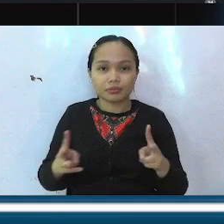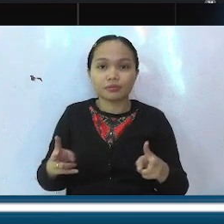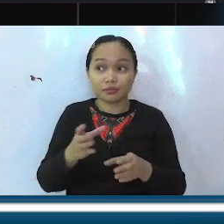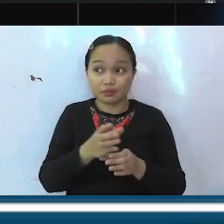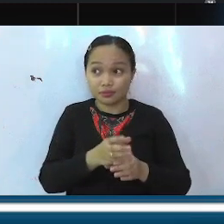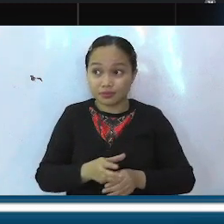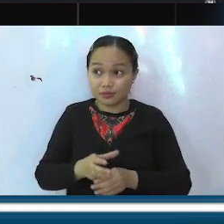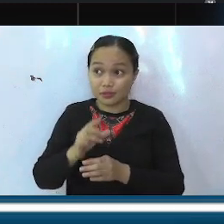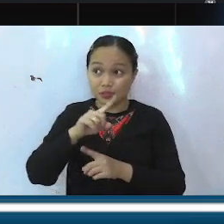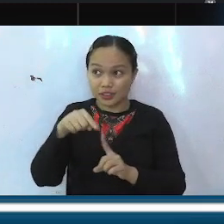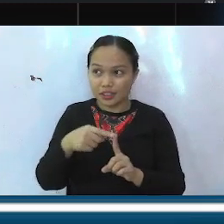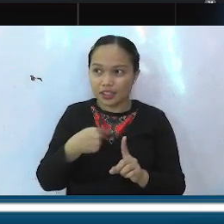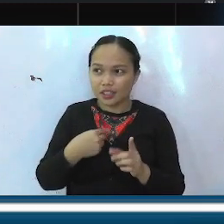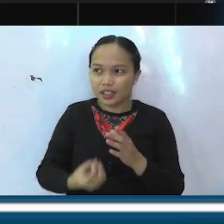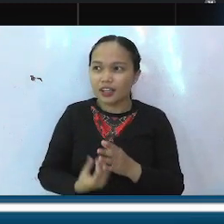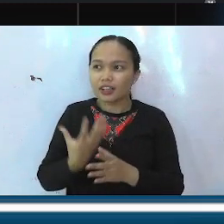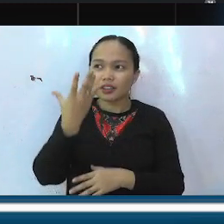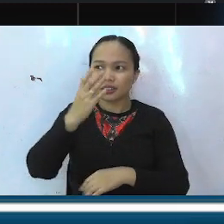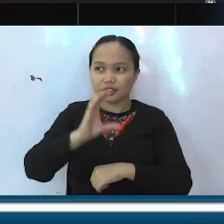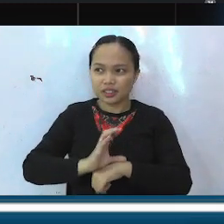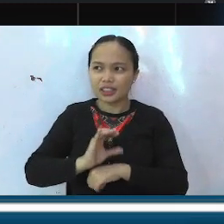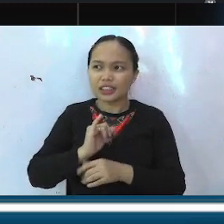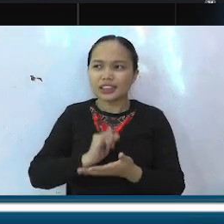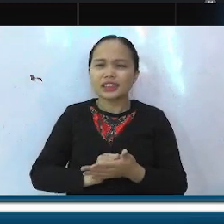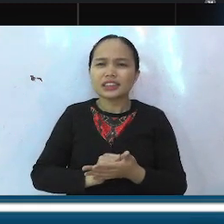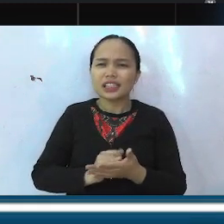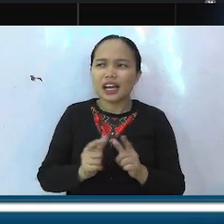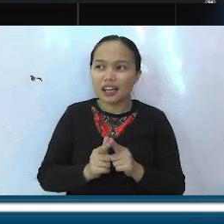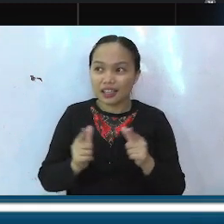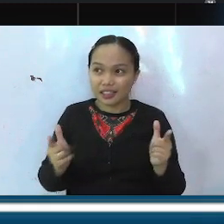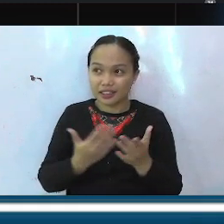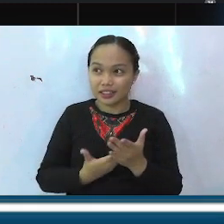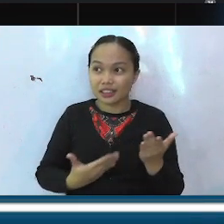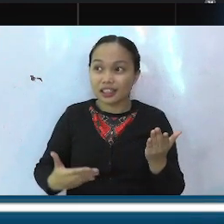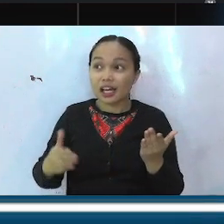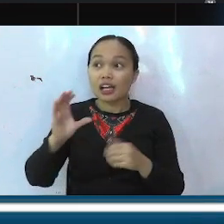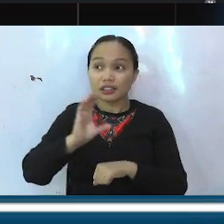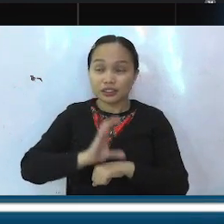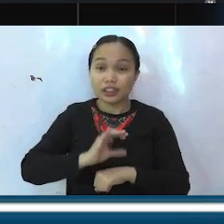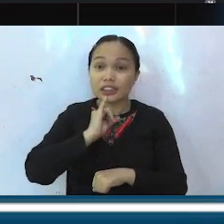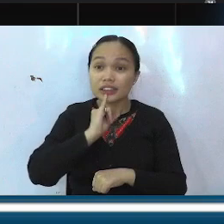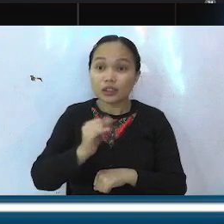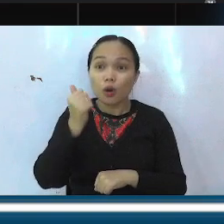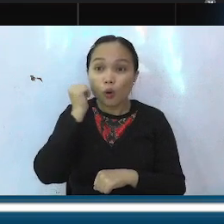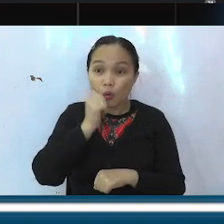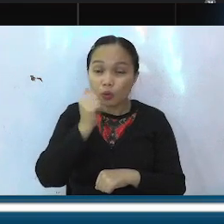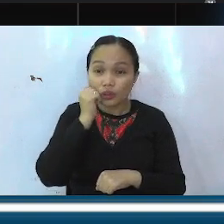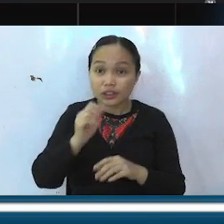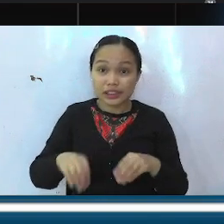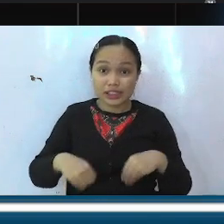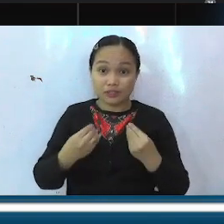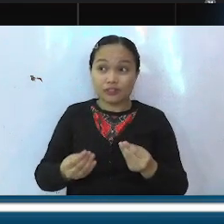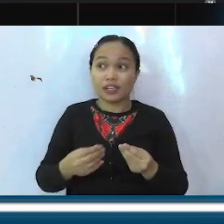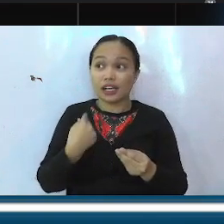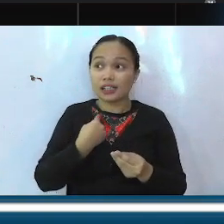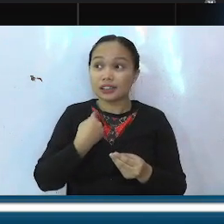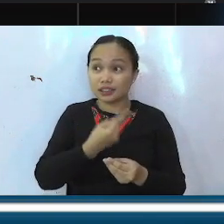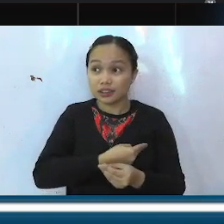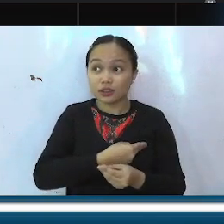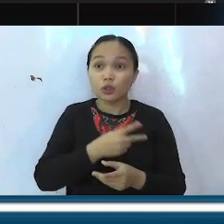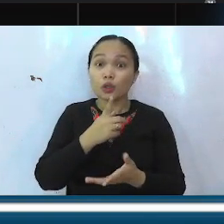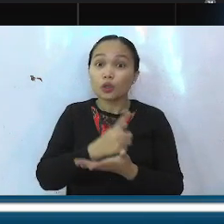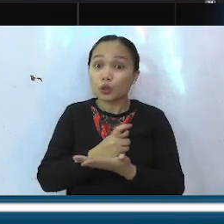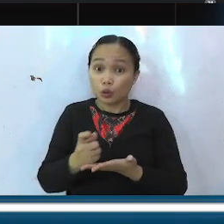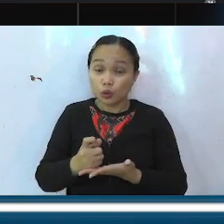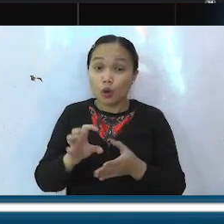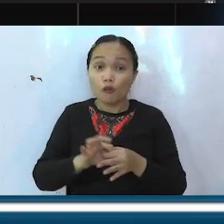up in this church. You know, I can, it's a great thing that, you know, the church is always giving to us the truth of sin. So